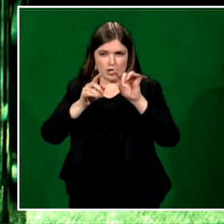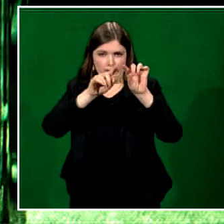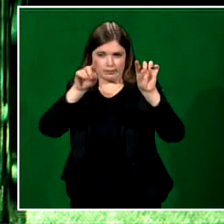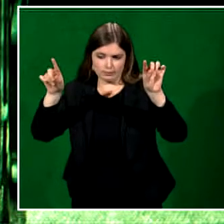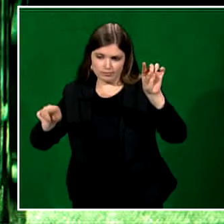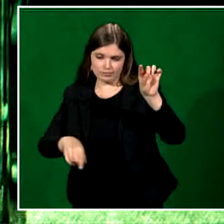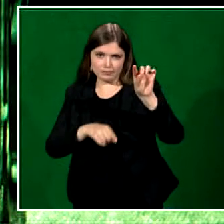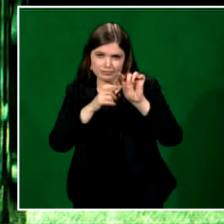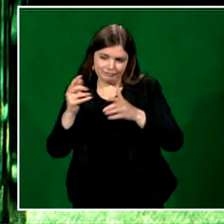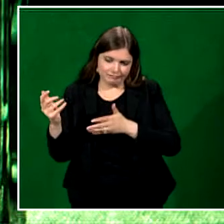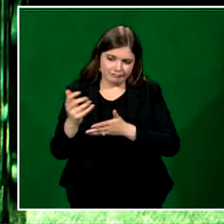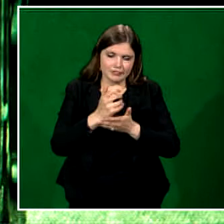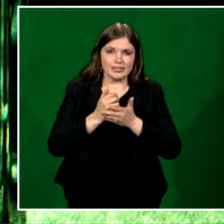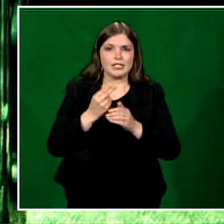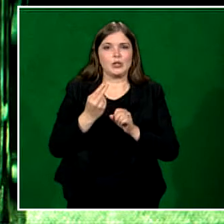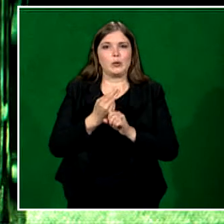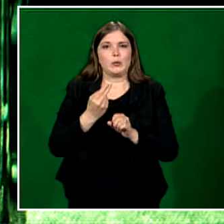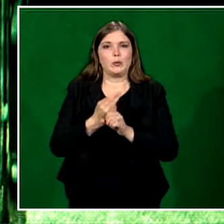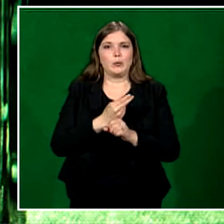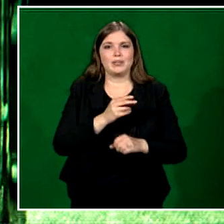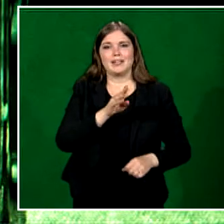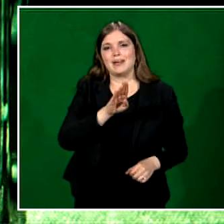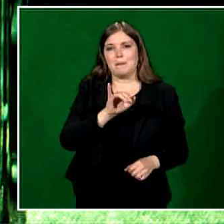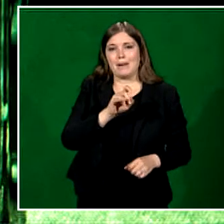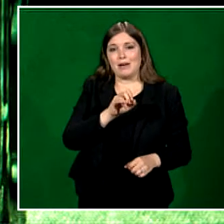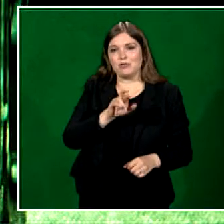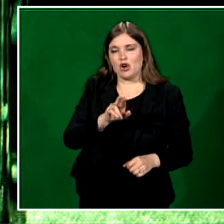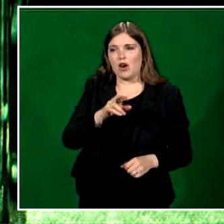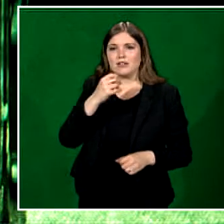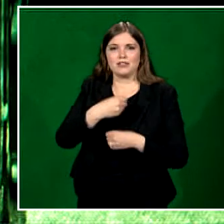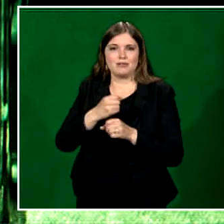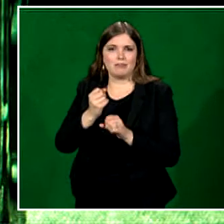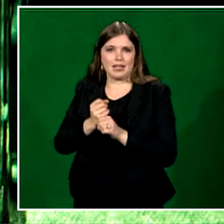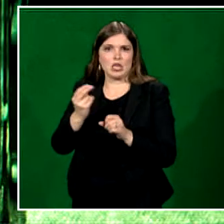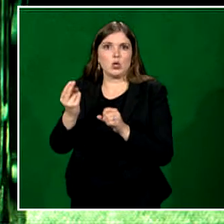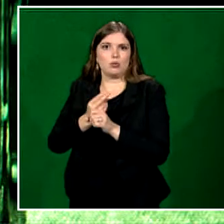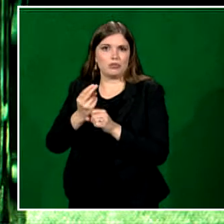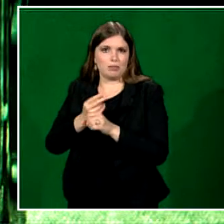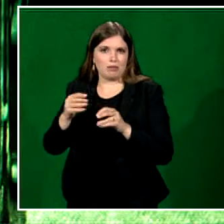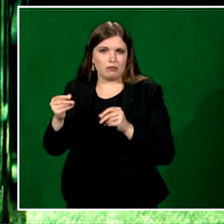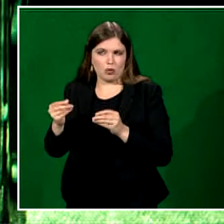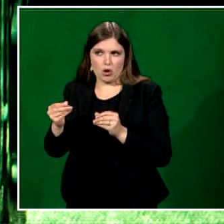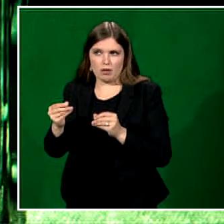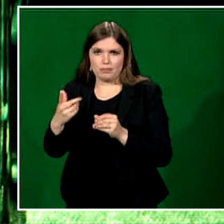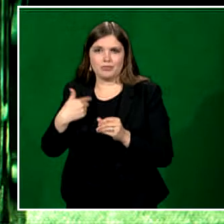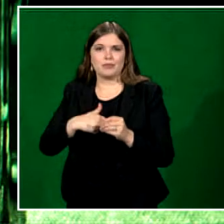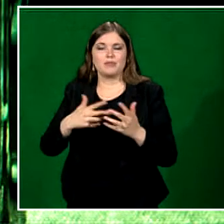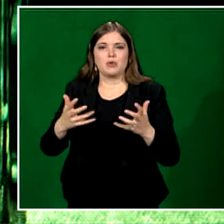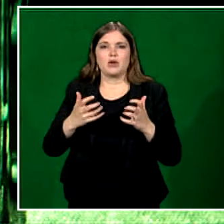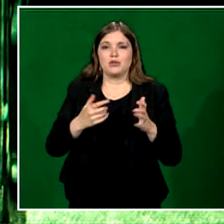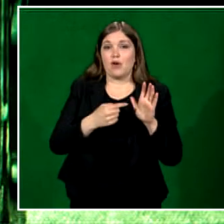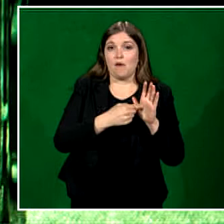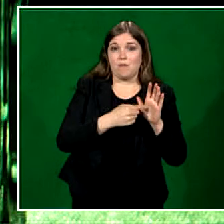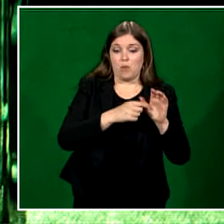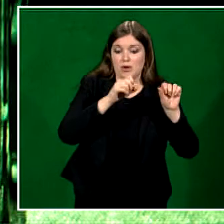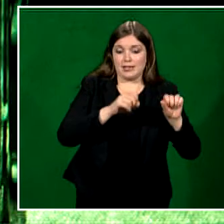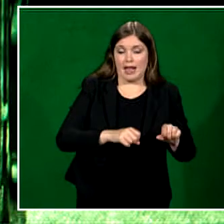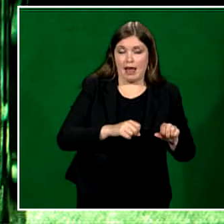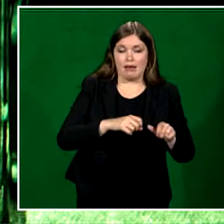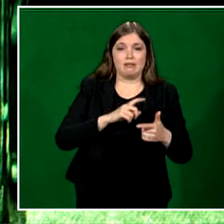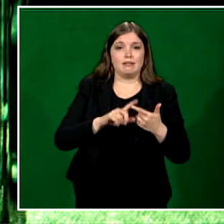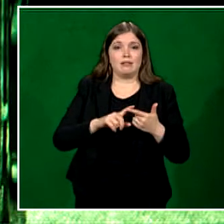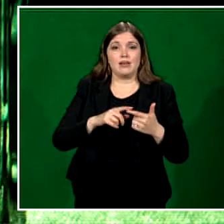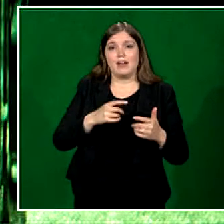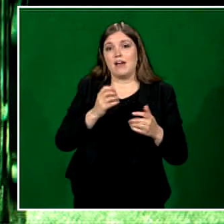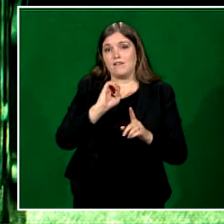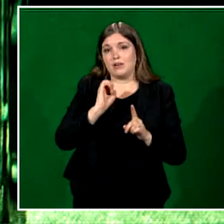amendment, that is biochar and compost, by using affordable, environmental friendly, and efficient biochar reactor known